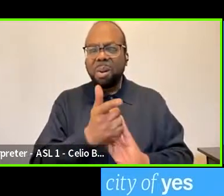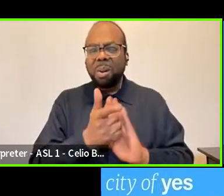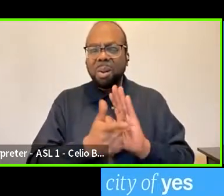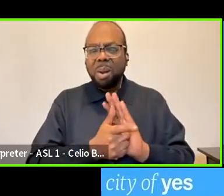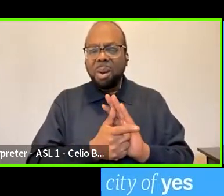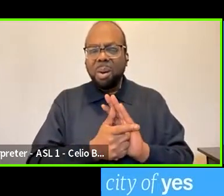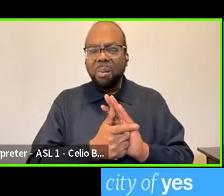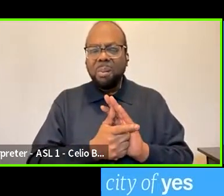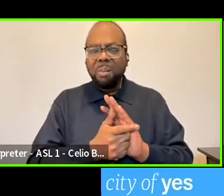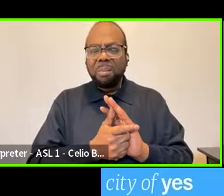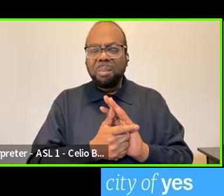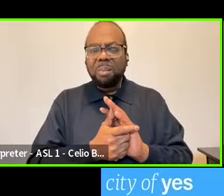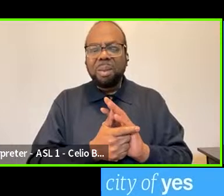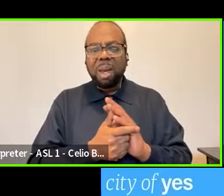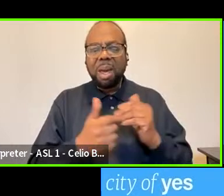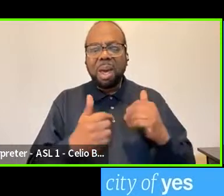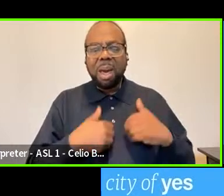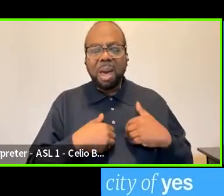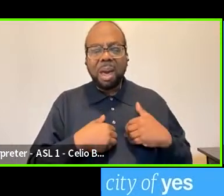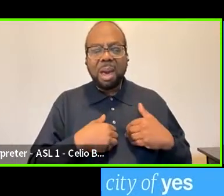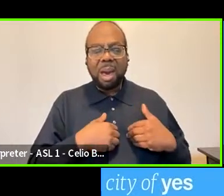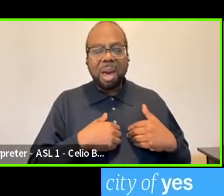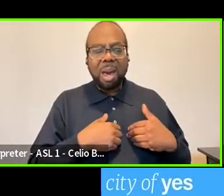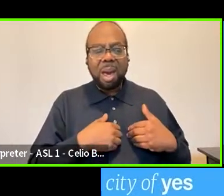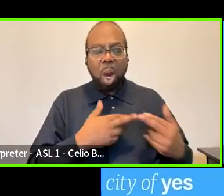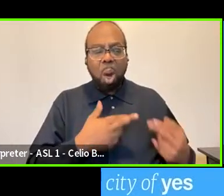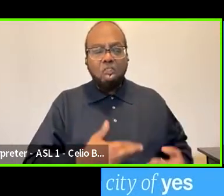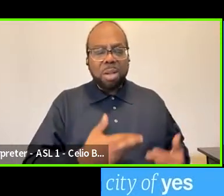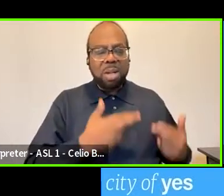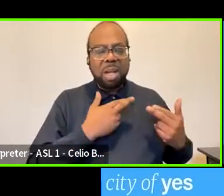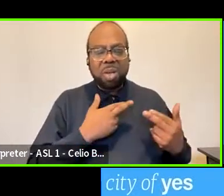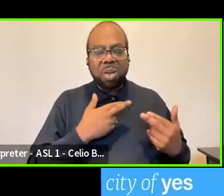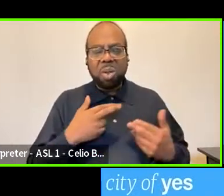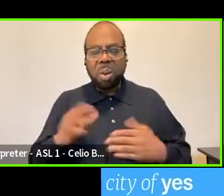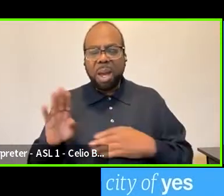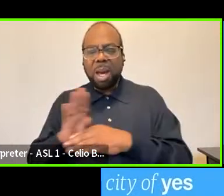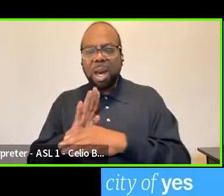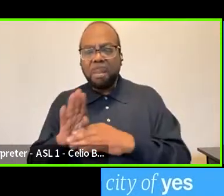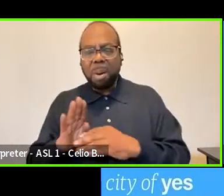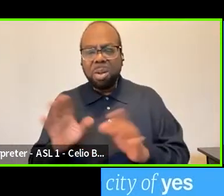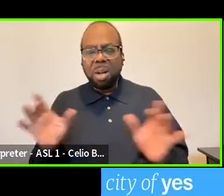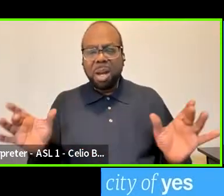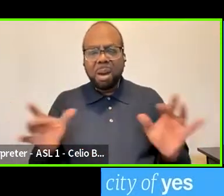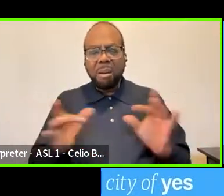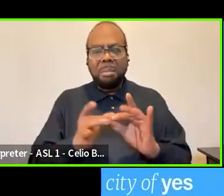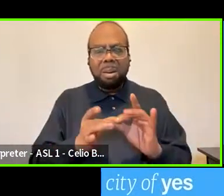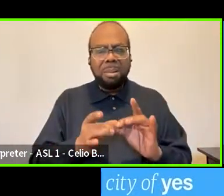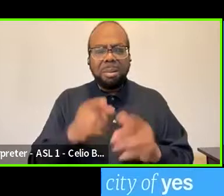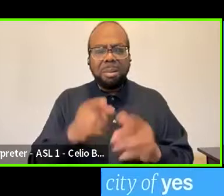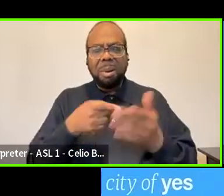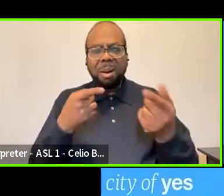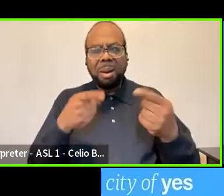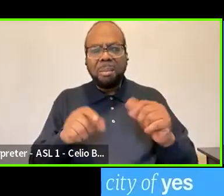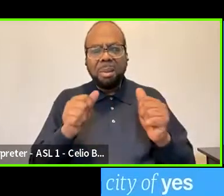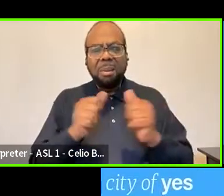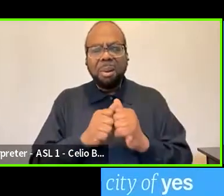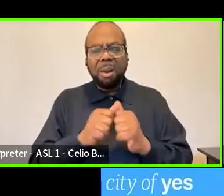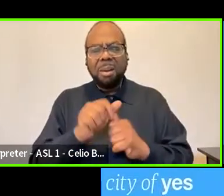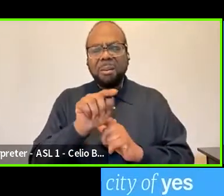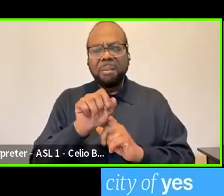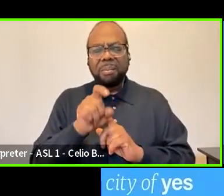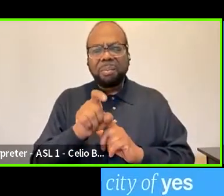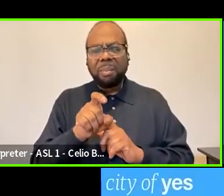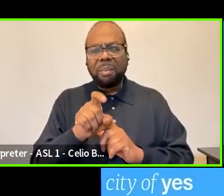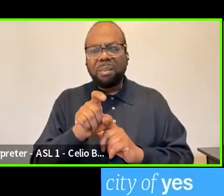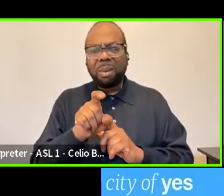combined commercial and residential zoning, what's going to happen to the tax rates for the homeowners who, who